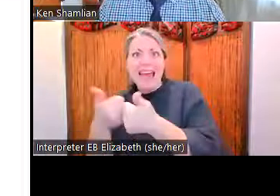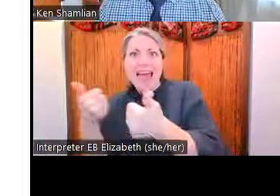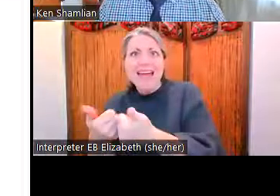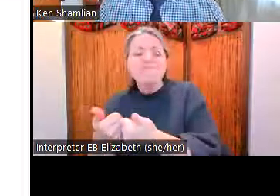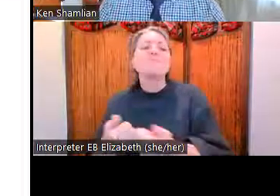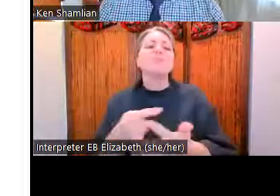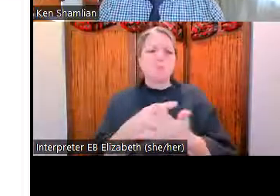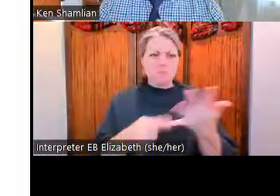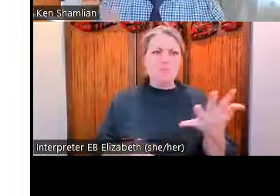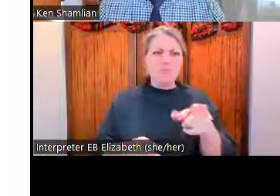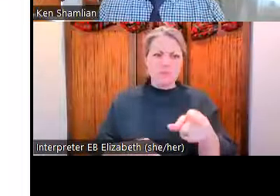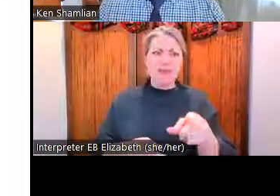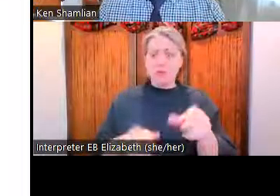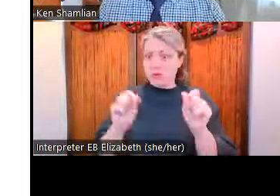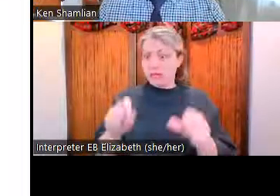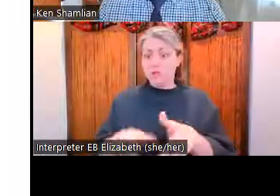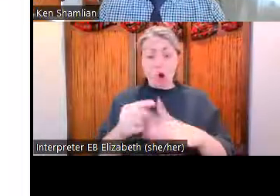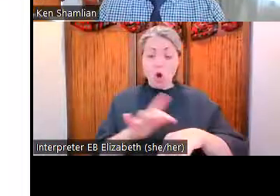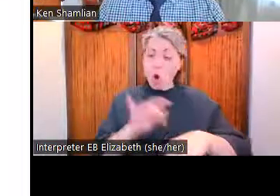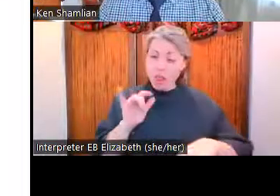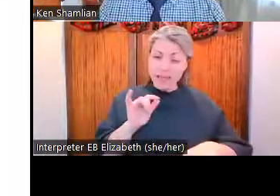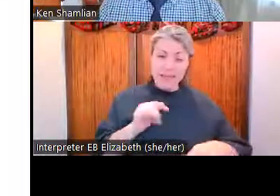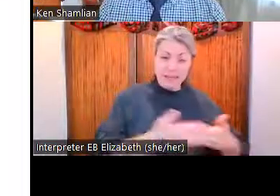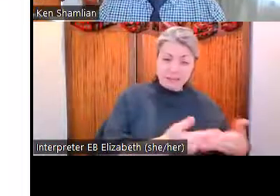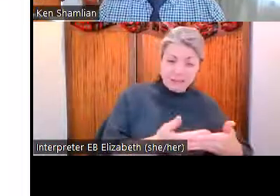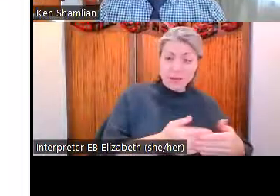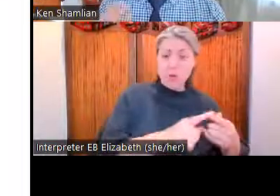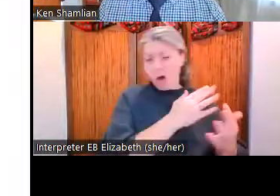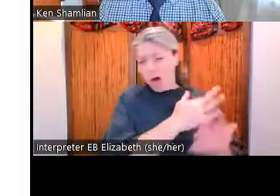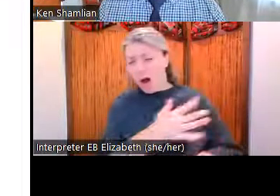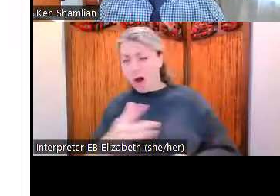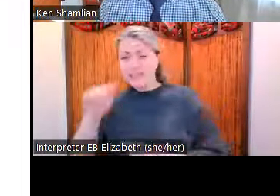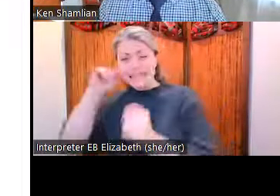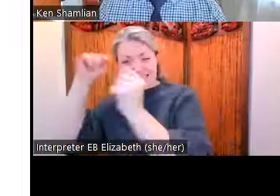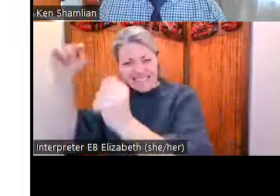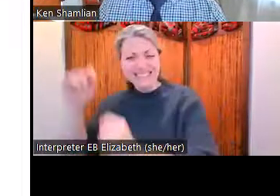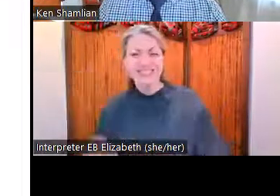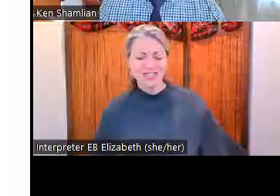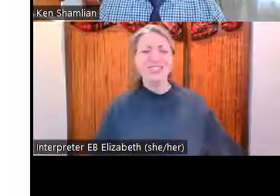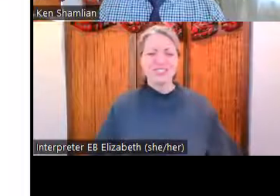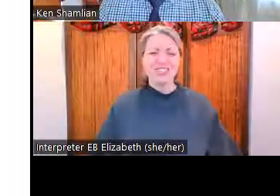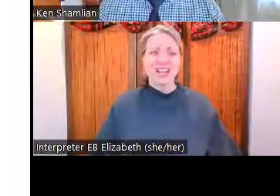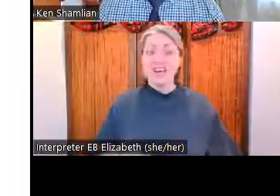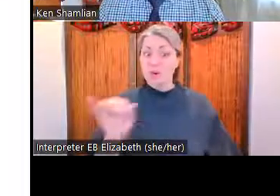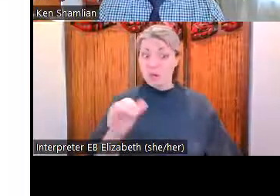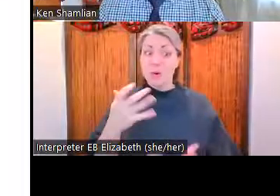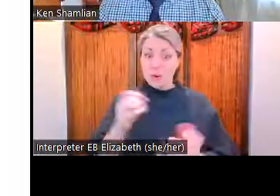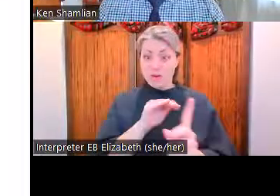maybe how to include this from infancy all the way to adolescence. I also like to remind us here that for many of our